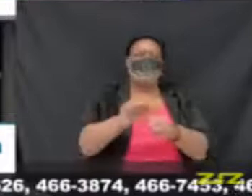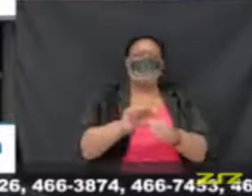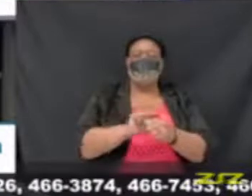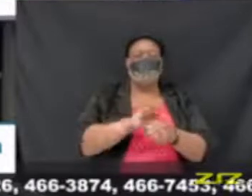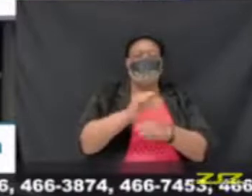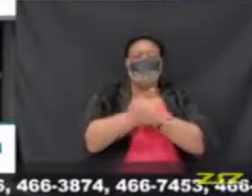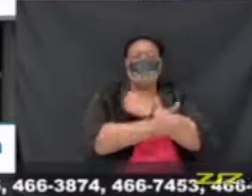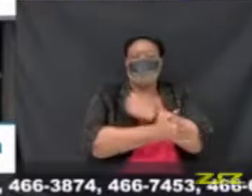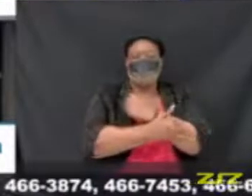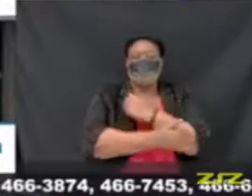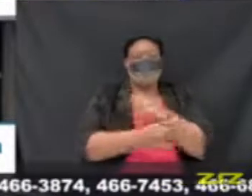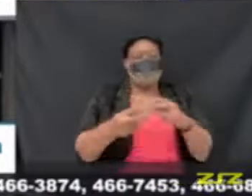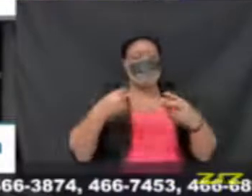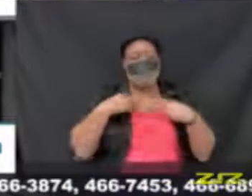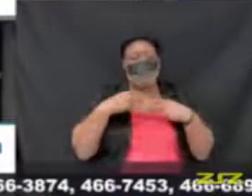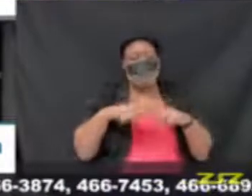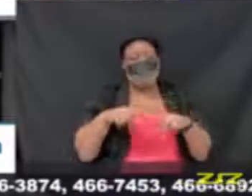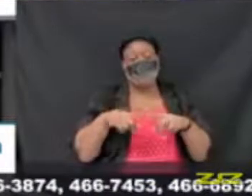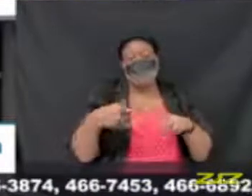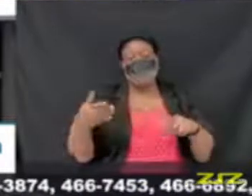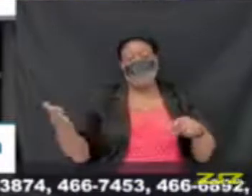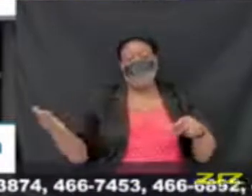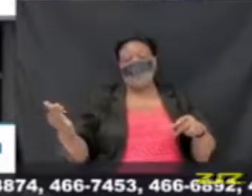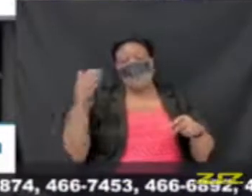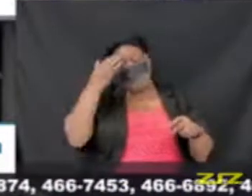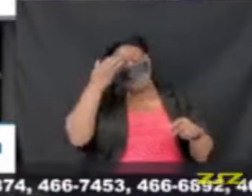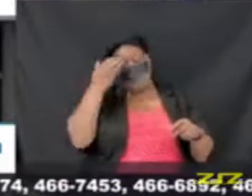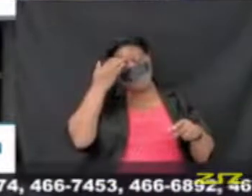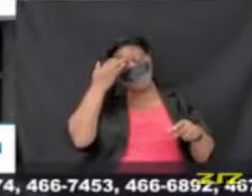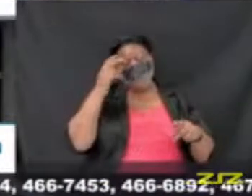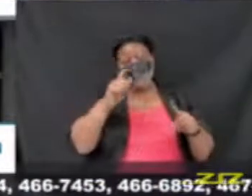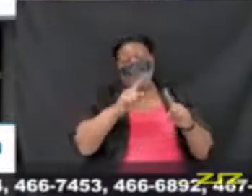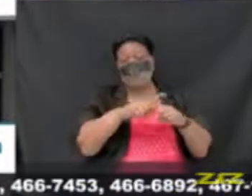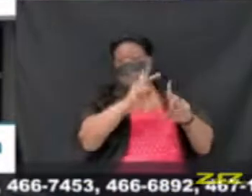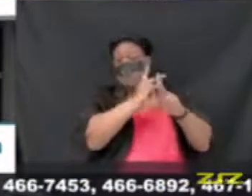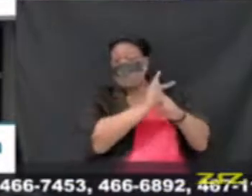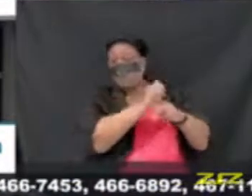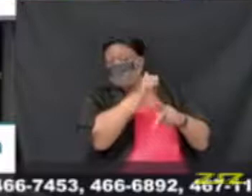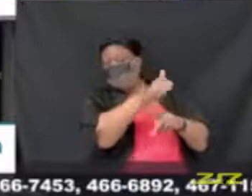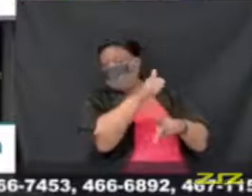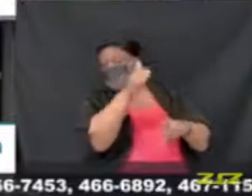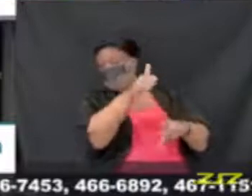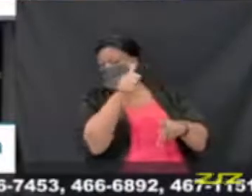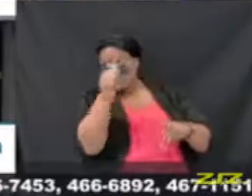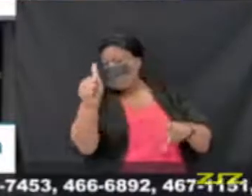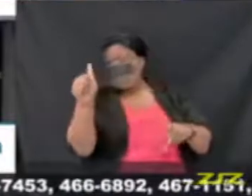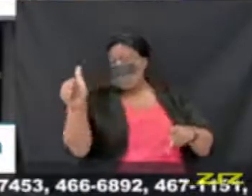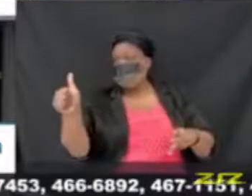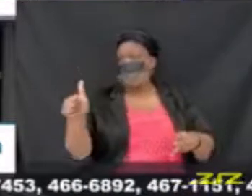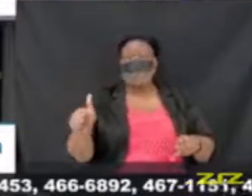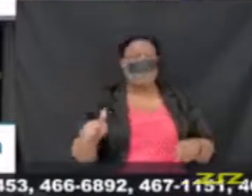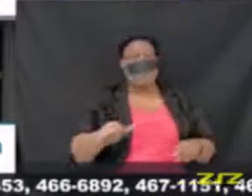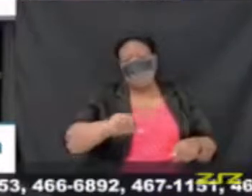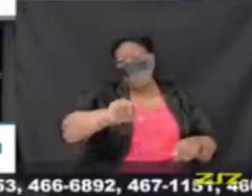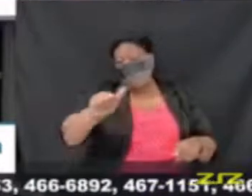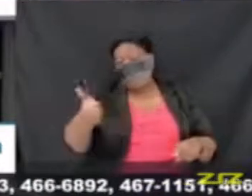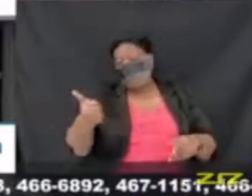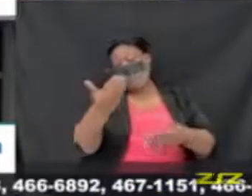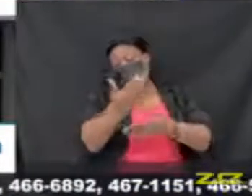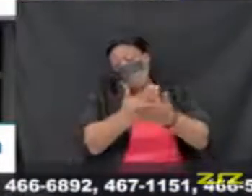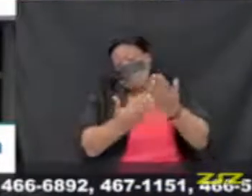to look at protocols to protect their system, because there are some countries that can absorb more risk because they